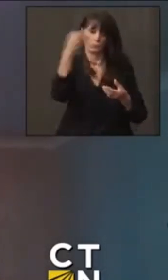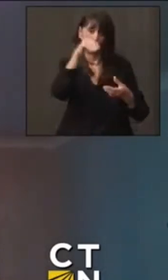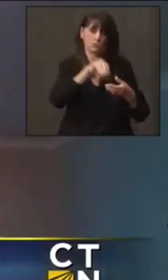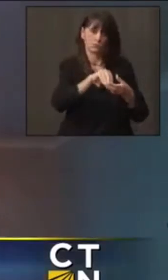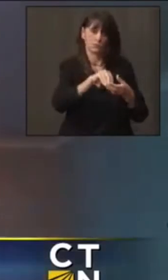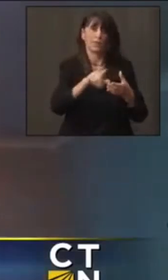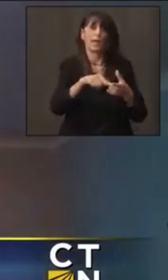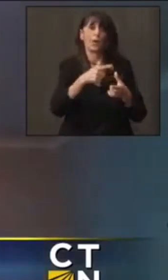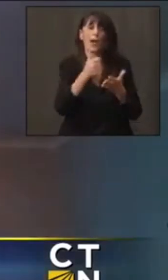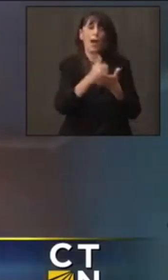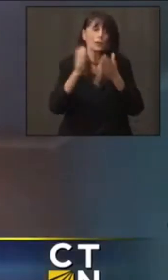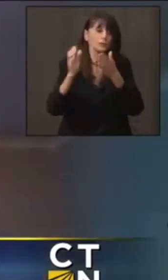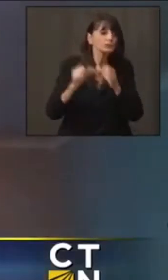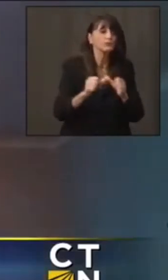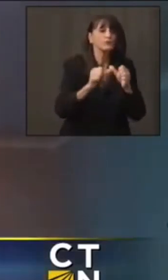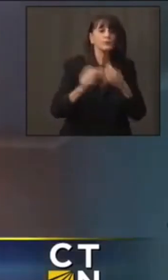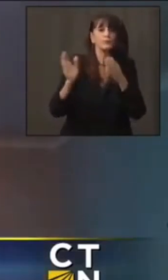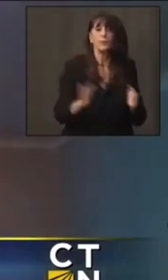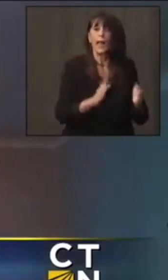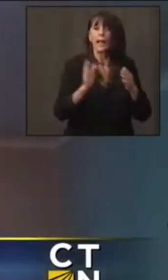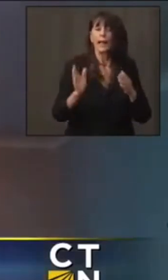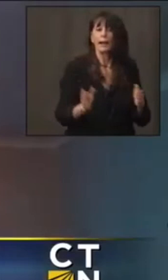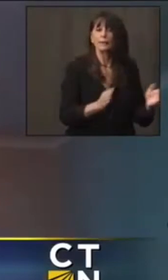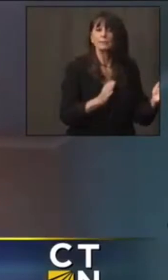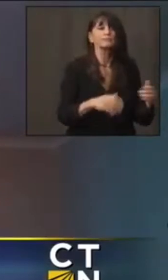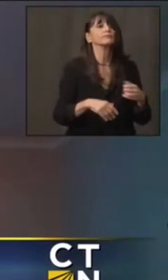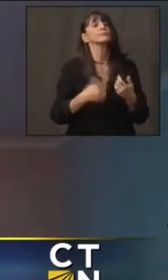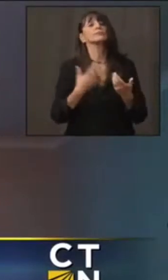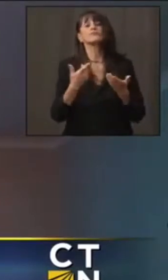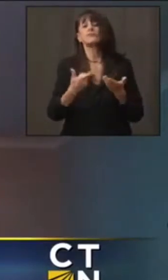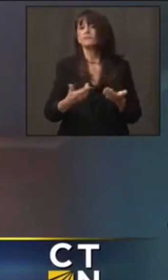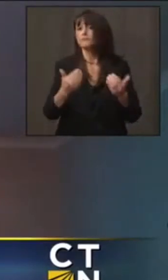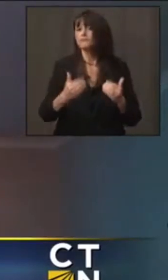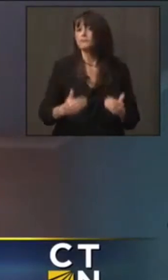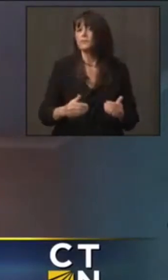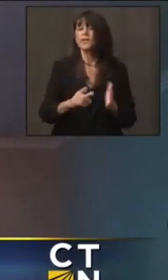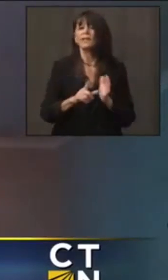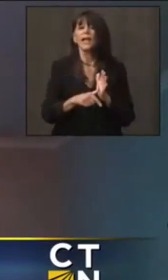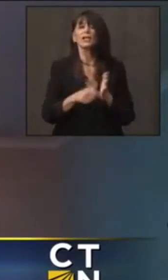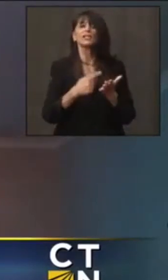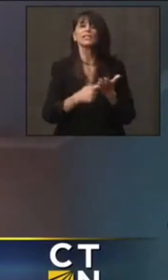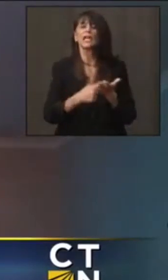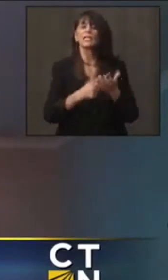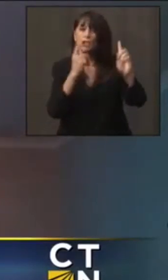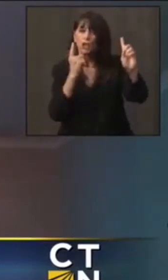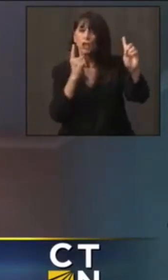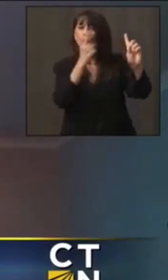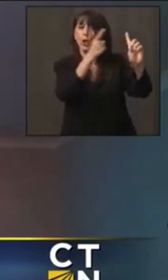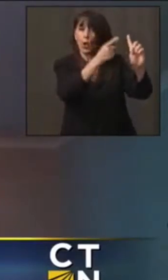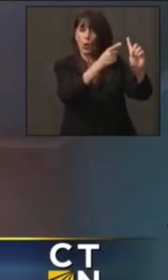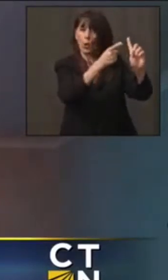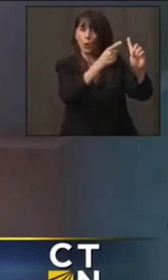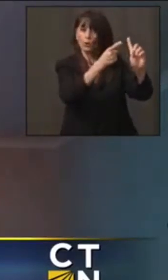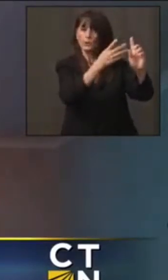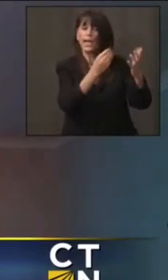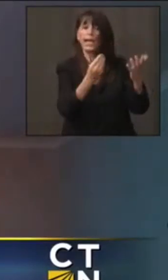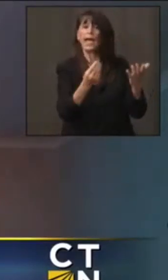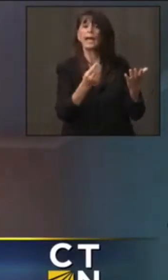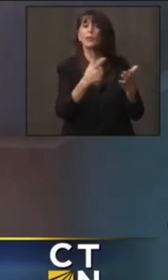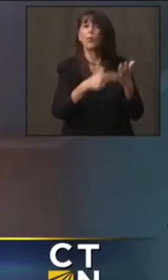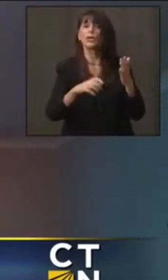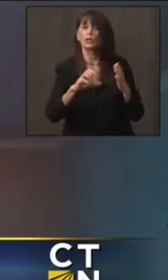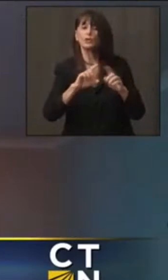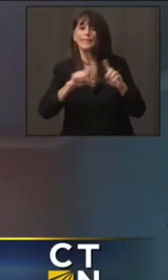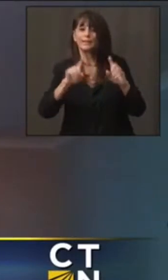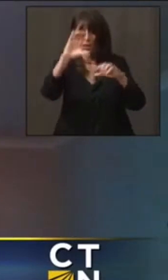of the plan. And then just talk about overall goals and the structure for the subcommittees as